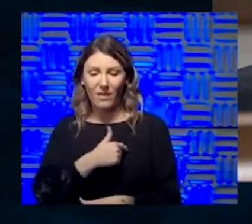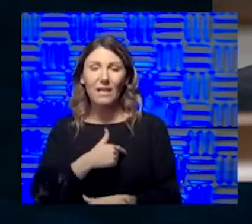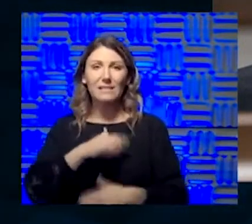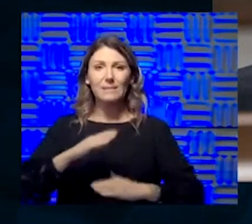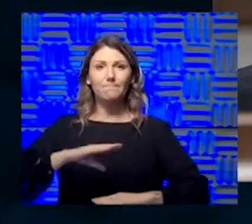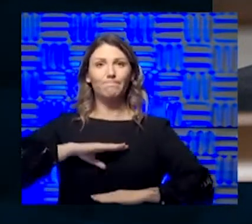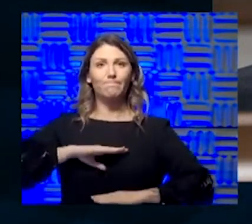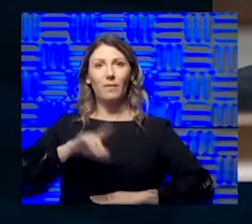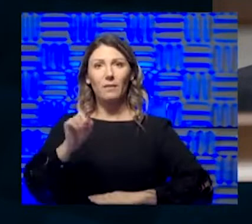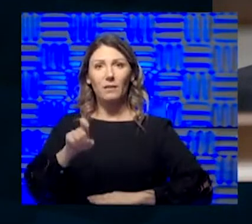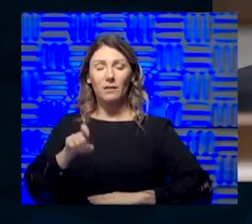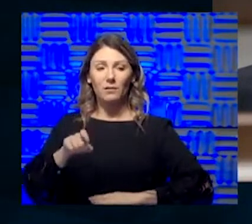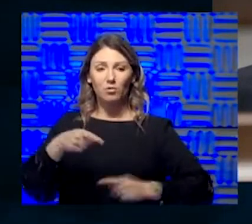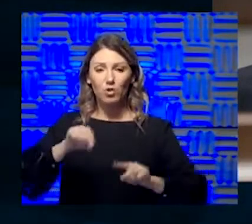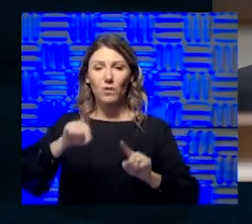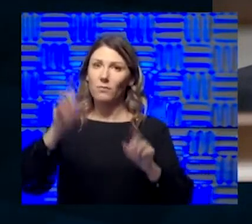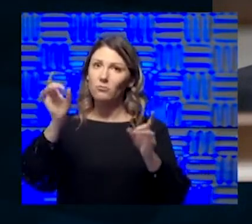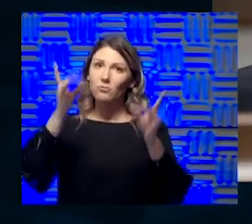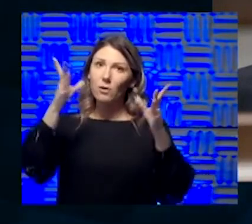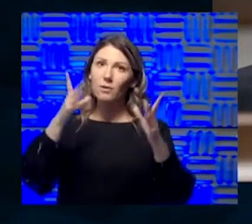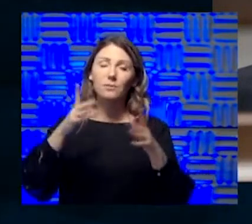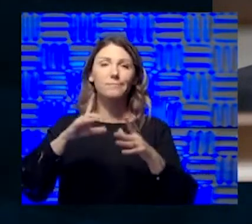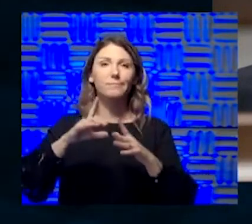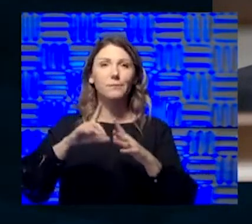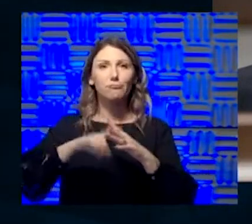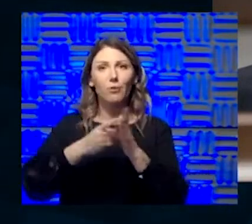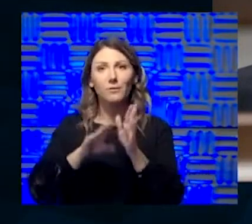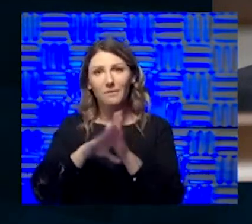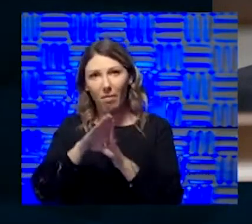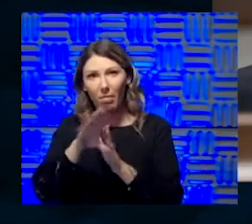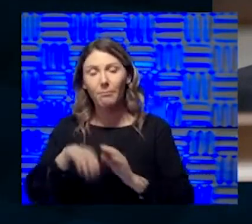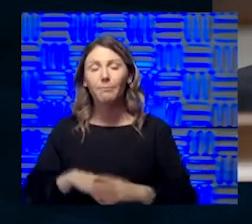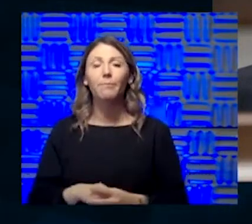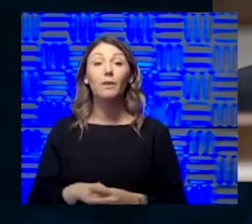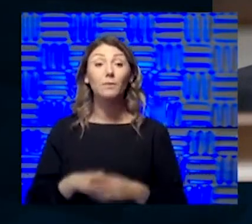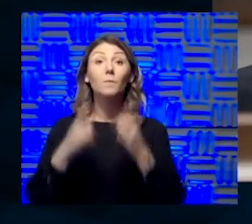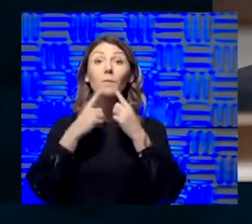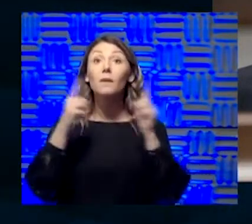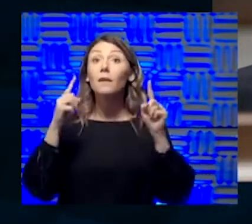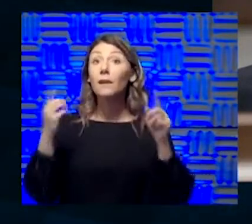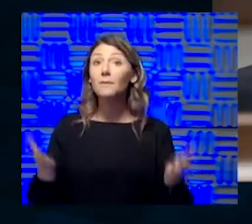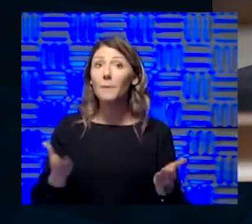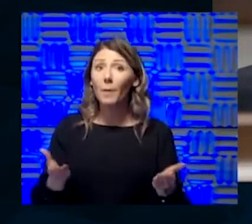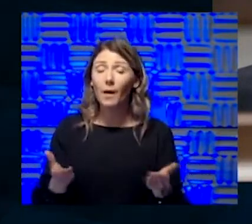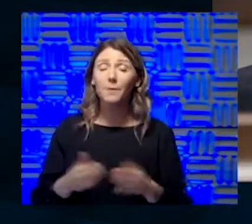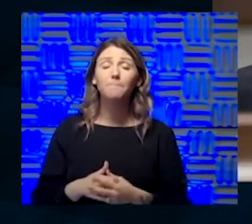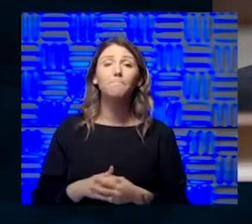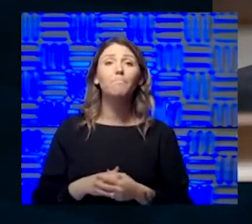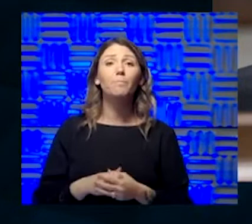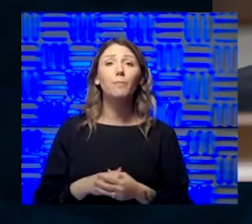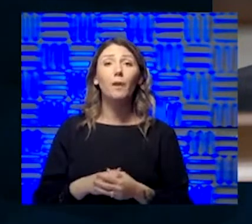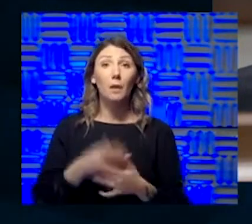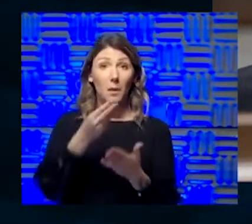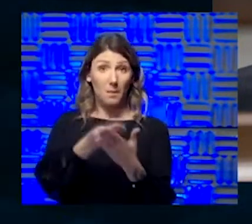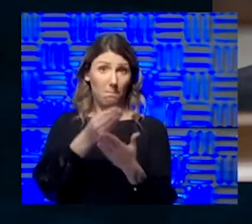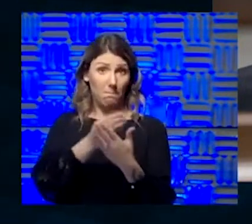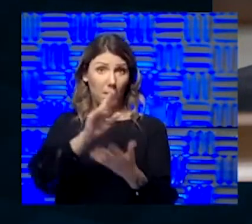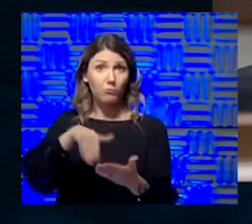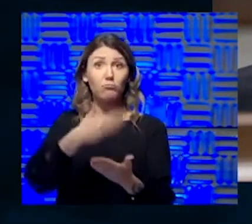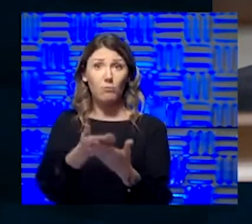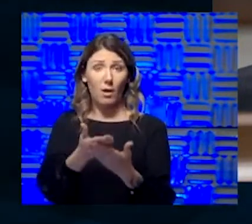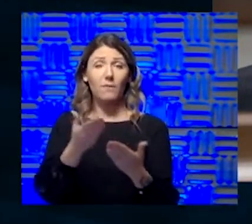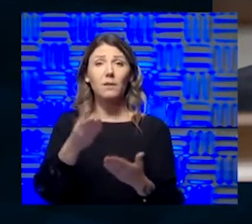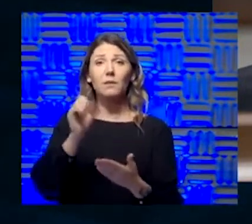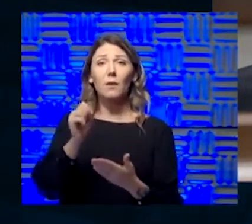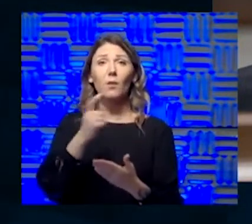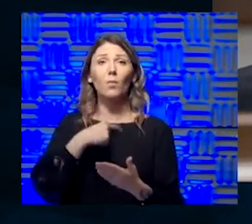this crisis continues to develop. So the announcement is that money is arriving, and we'll be hearing